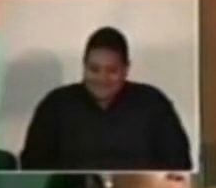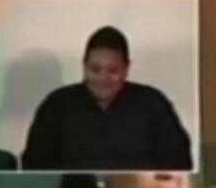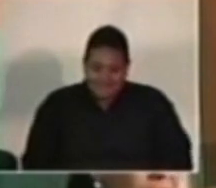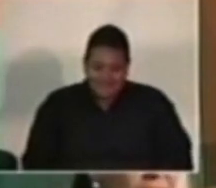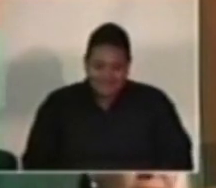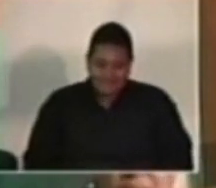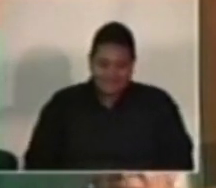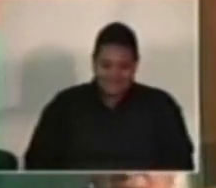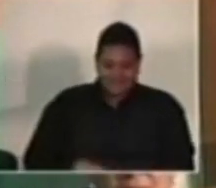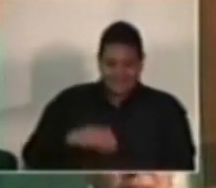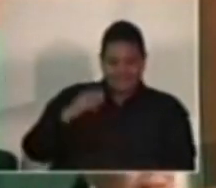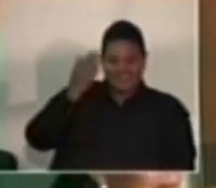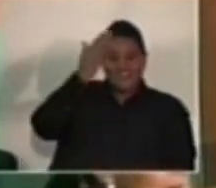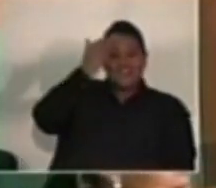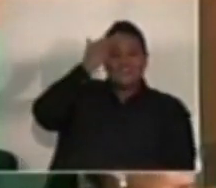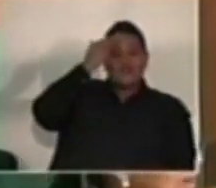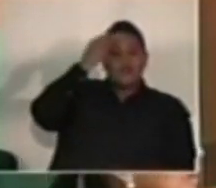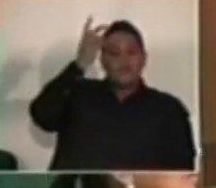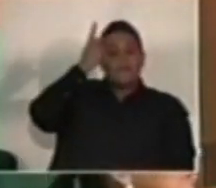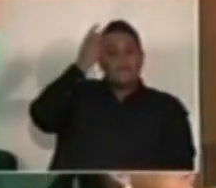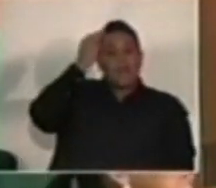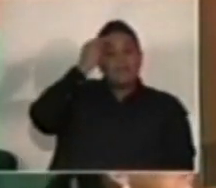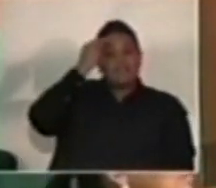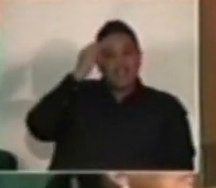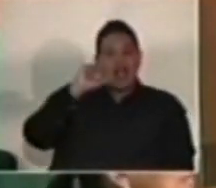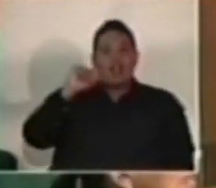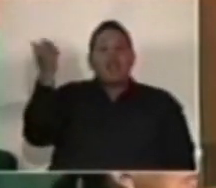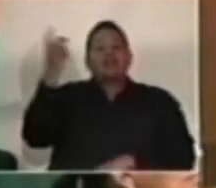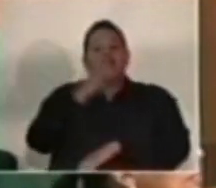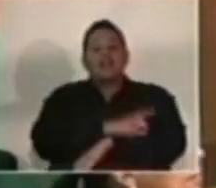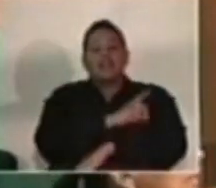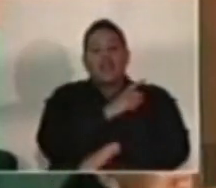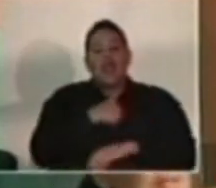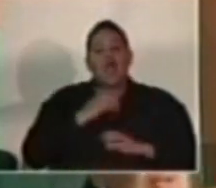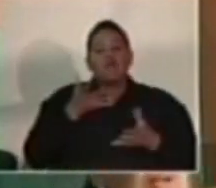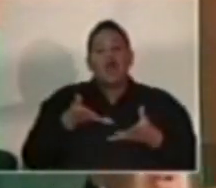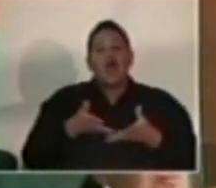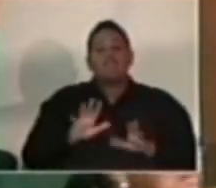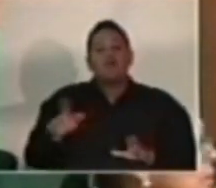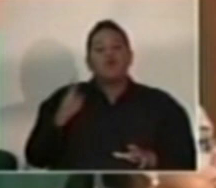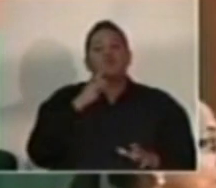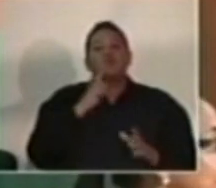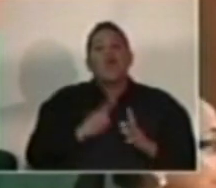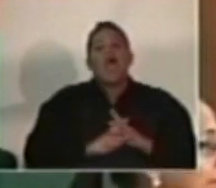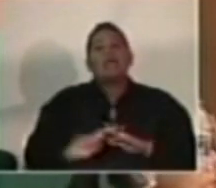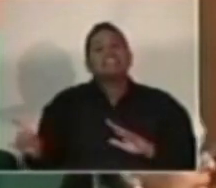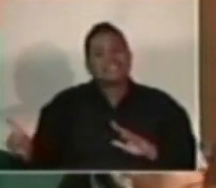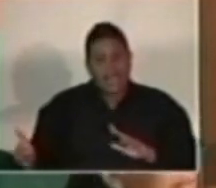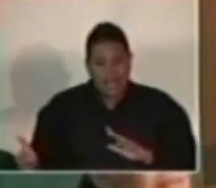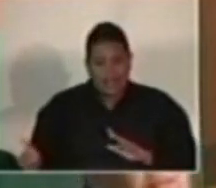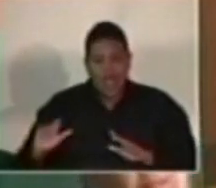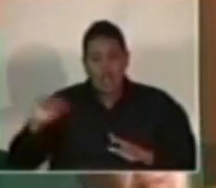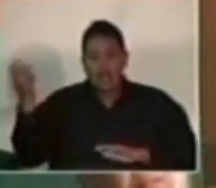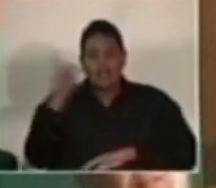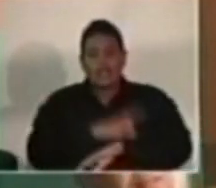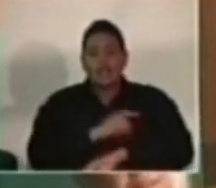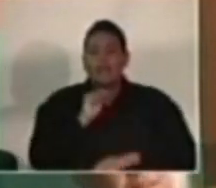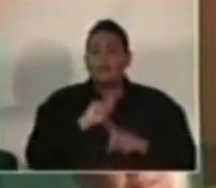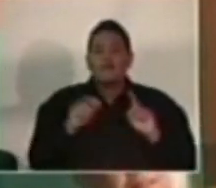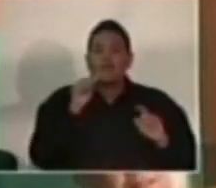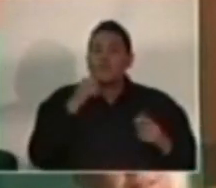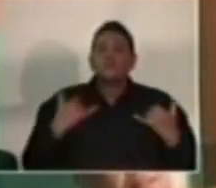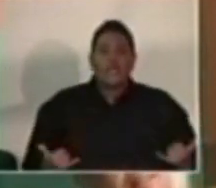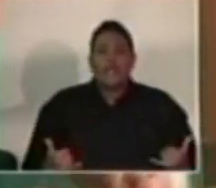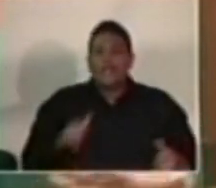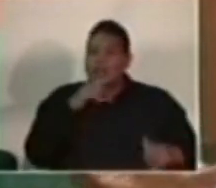responsibility. You know, Prime Minister, on another day, I would have allowed you to escape. On another day, but not today.